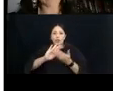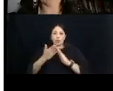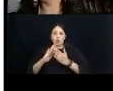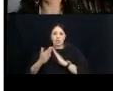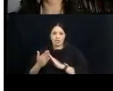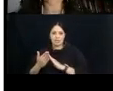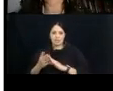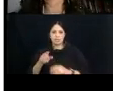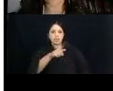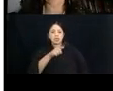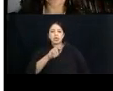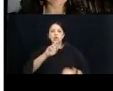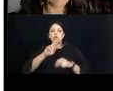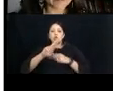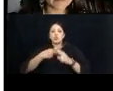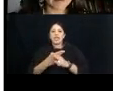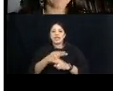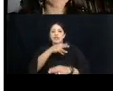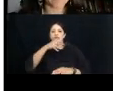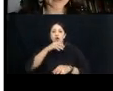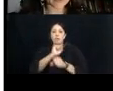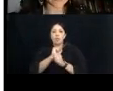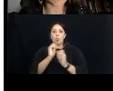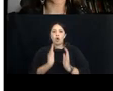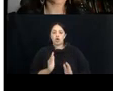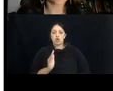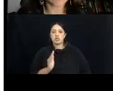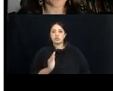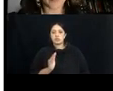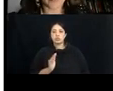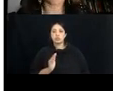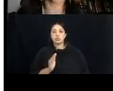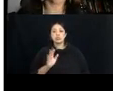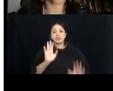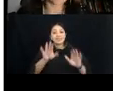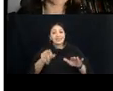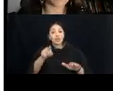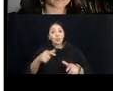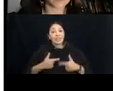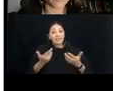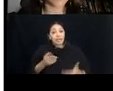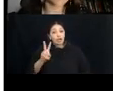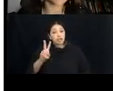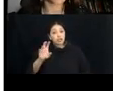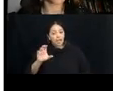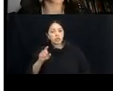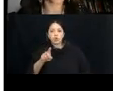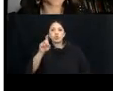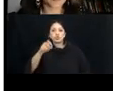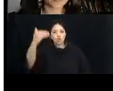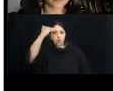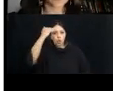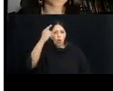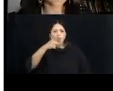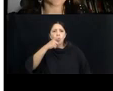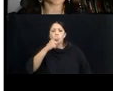United Farm Workers, as being in part of Ventura County, you should be aware of who the United Farm Workers are as an